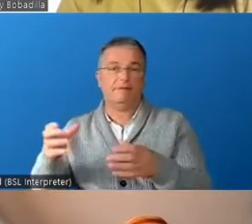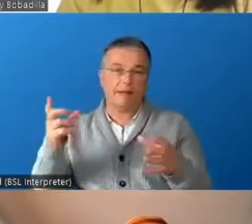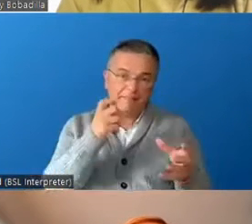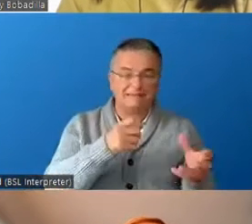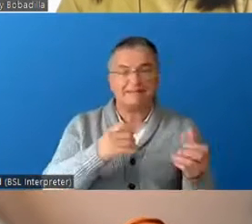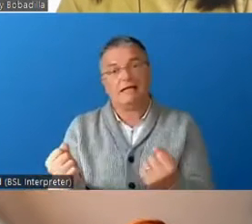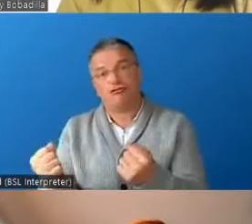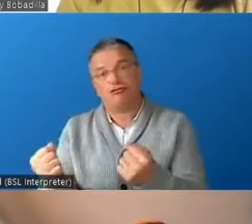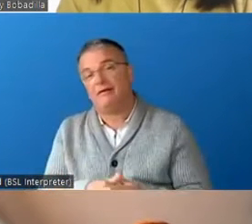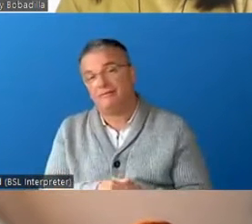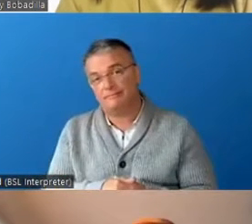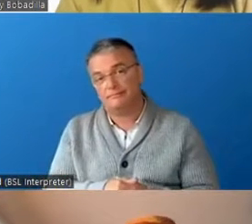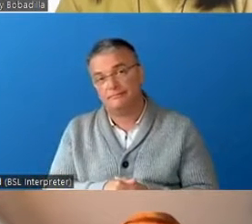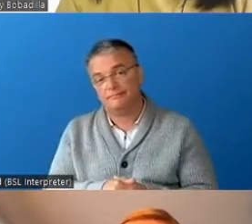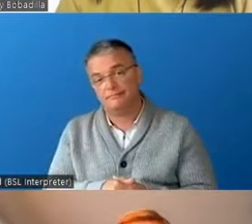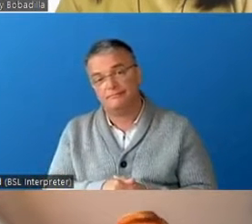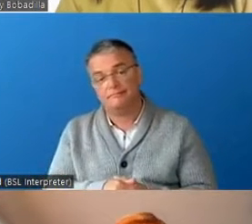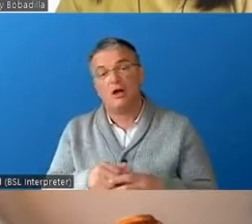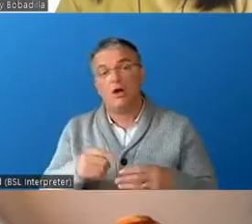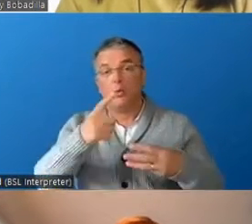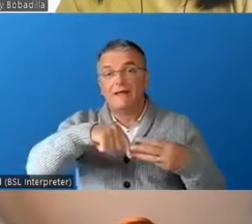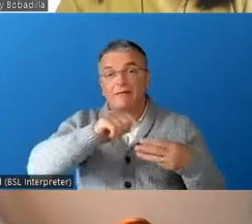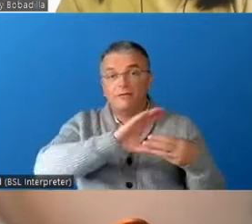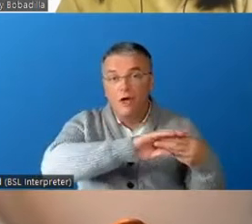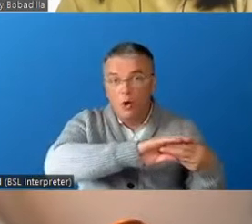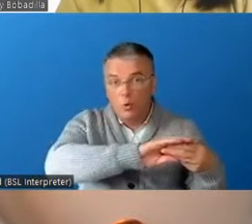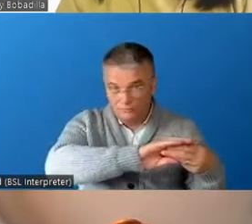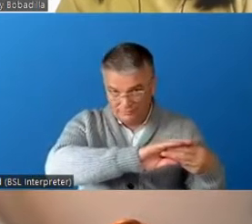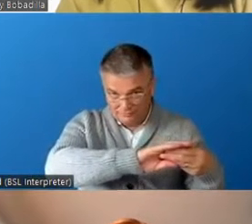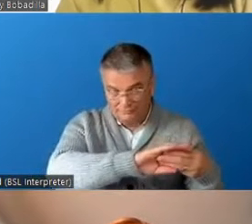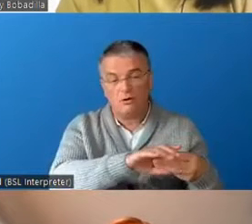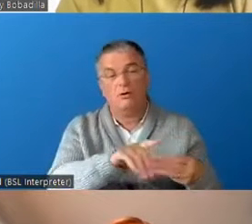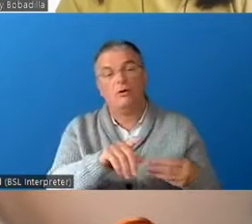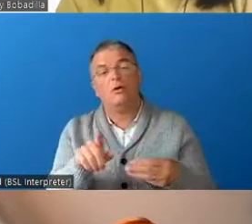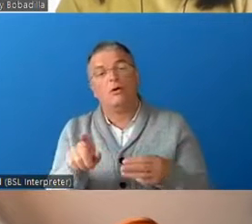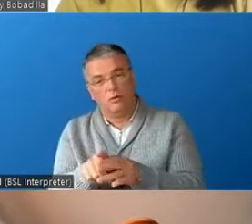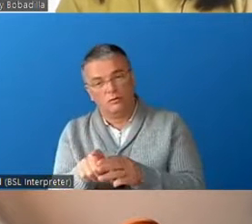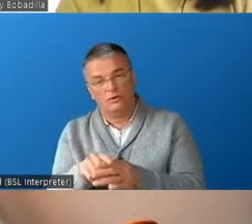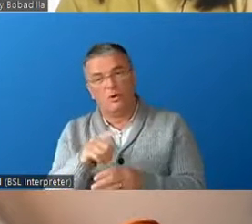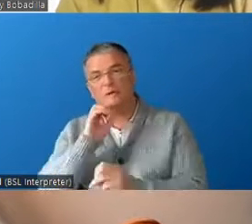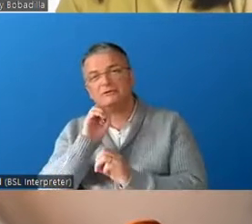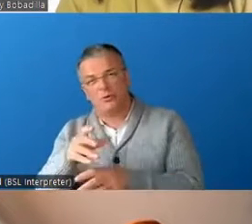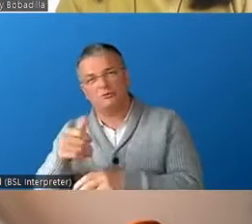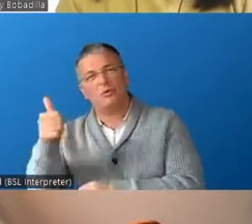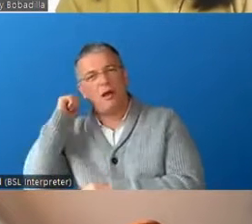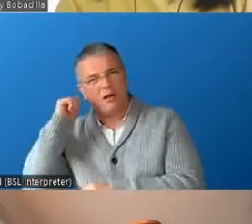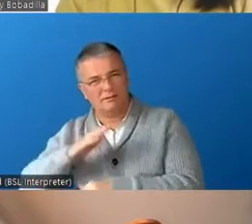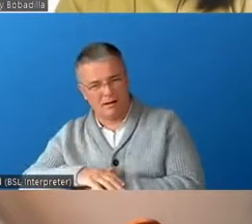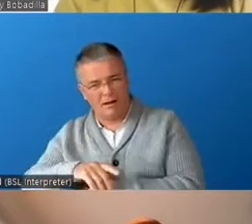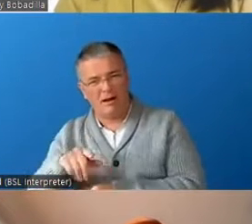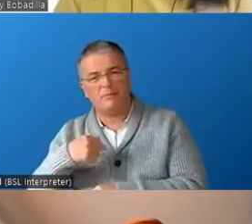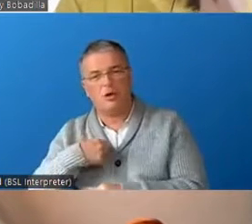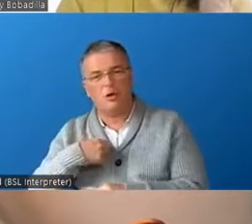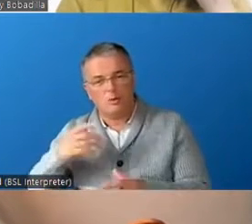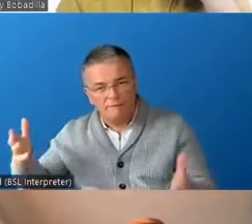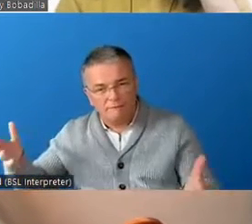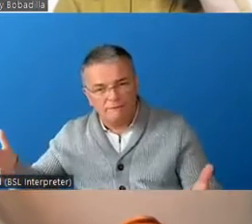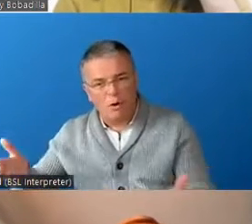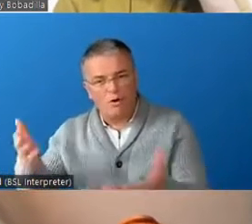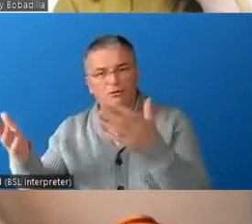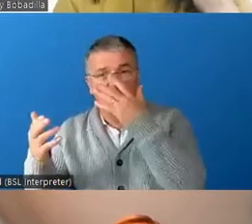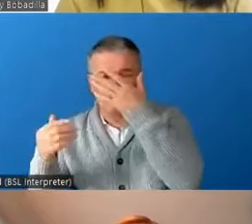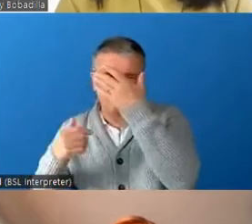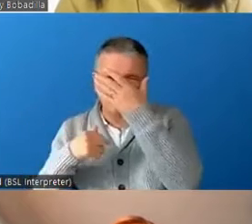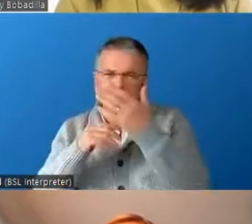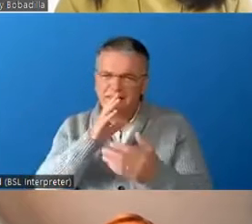strengths. Alongside all of these activities, as we also mentioned last time, we foster, and we are very